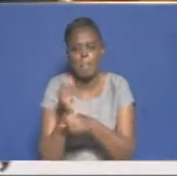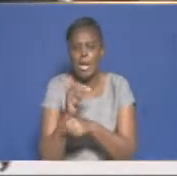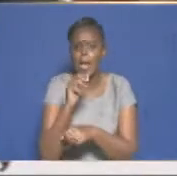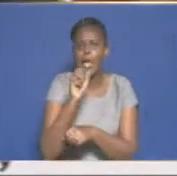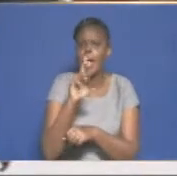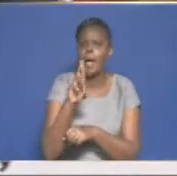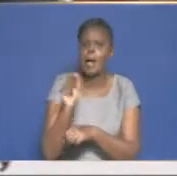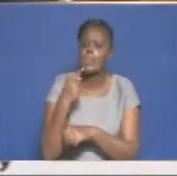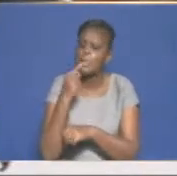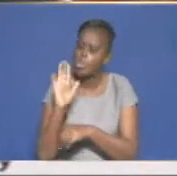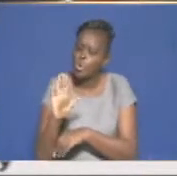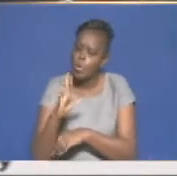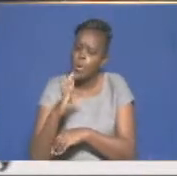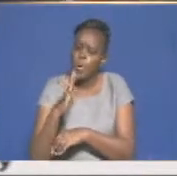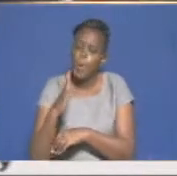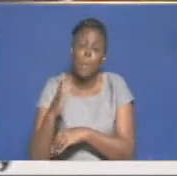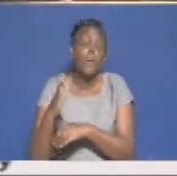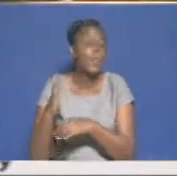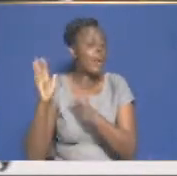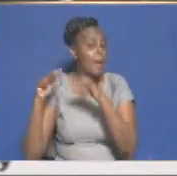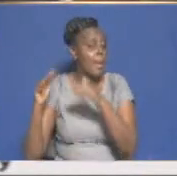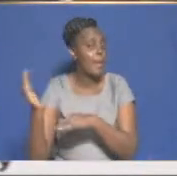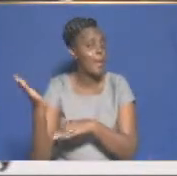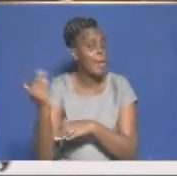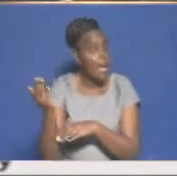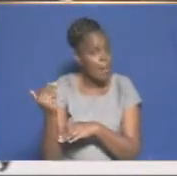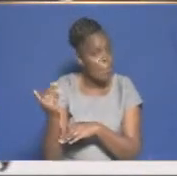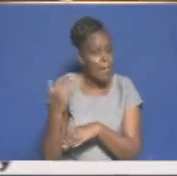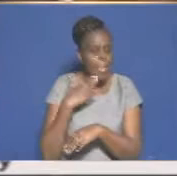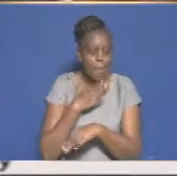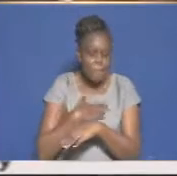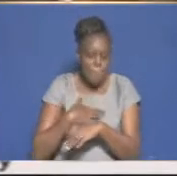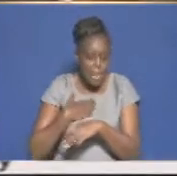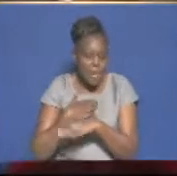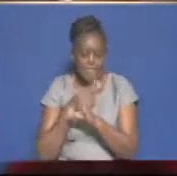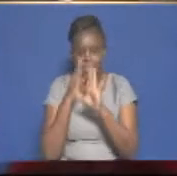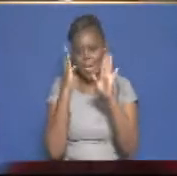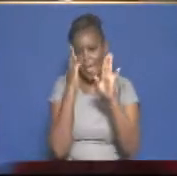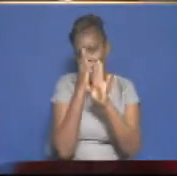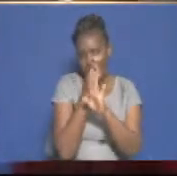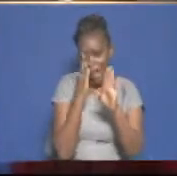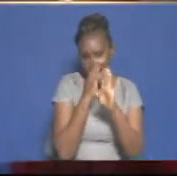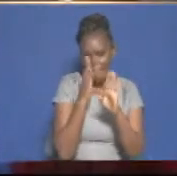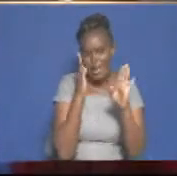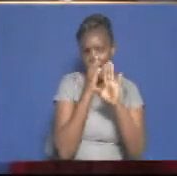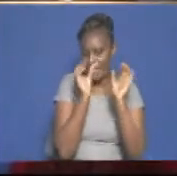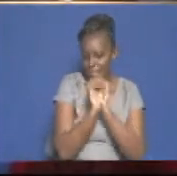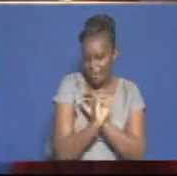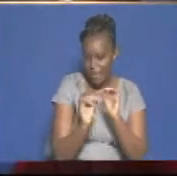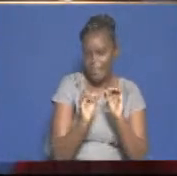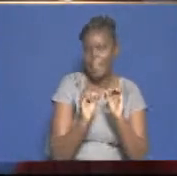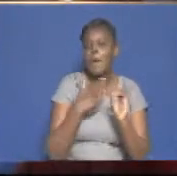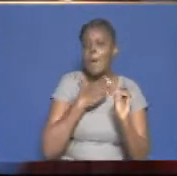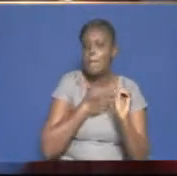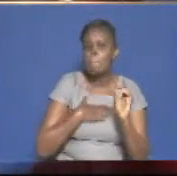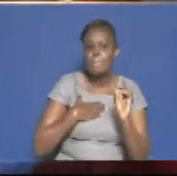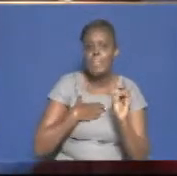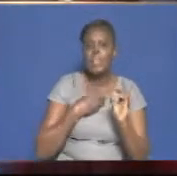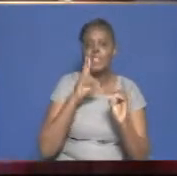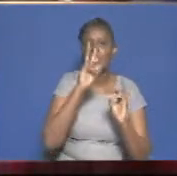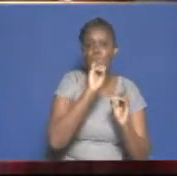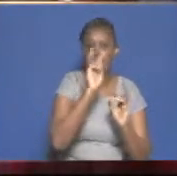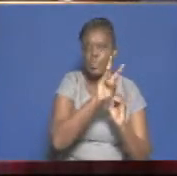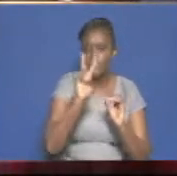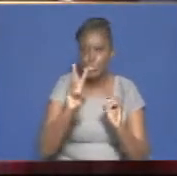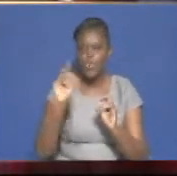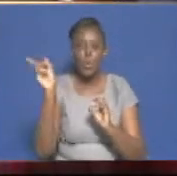I'm telling you, ruin is coming. Please take cover. And you are not taking cover. Let's reach 2022